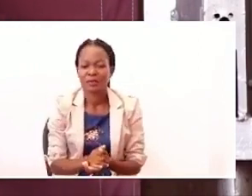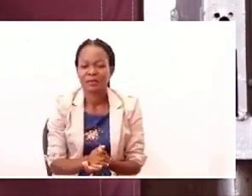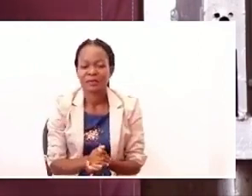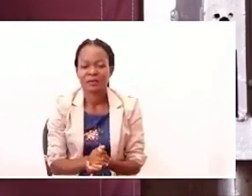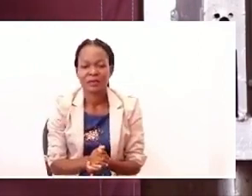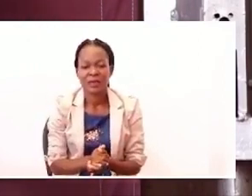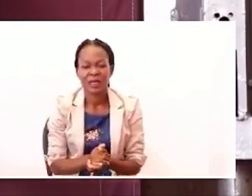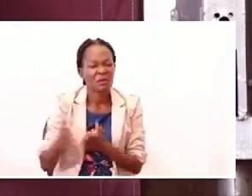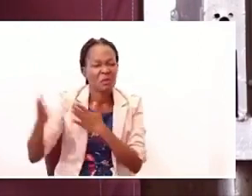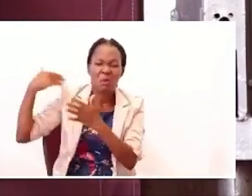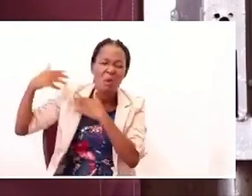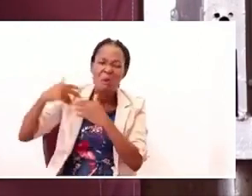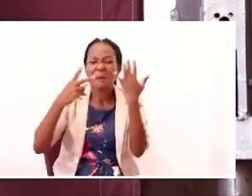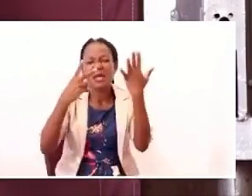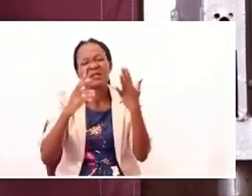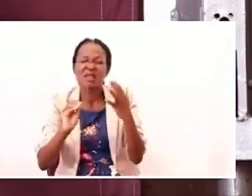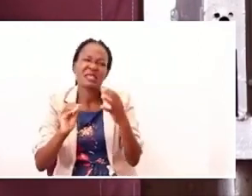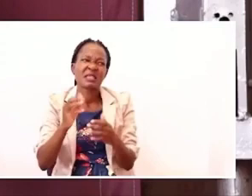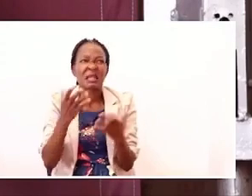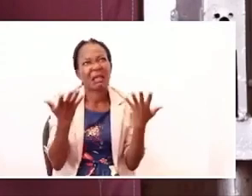In the 1970s,